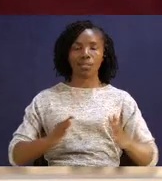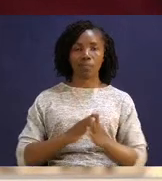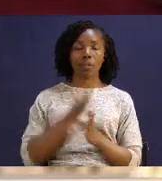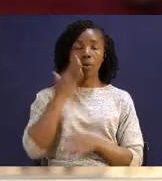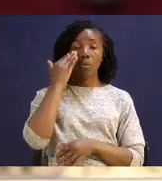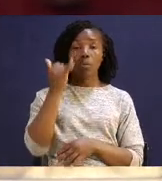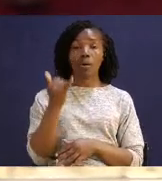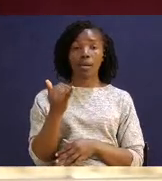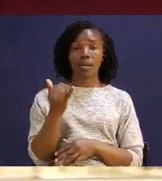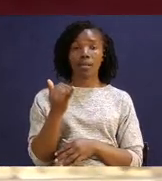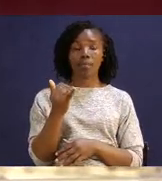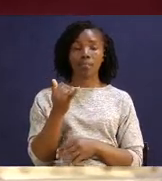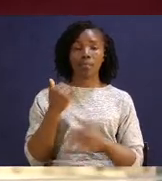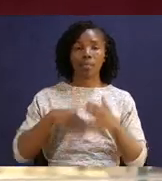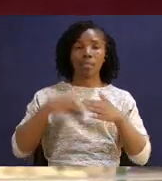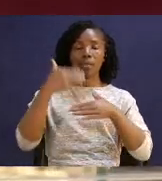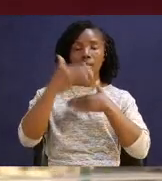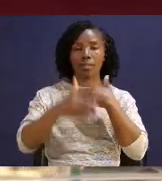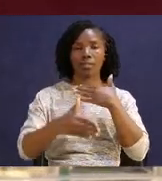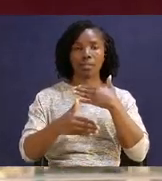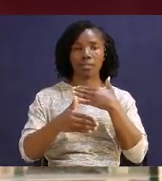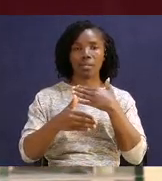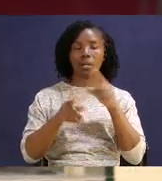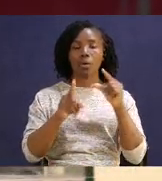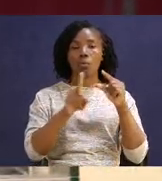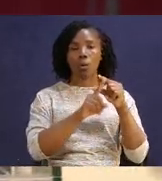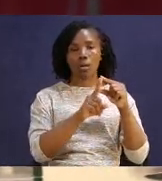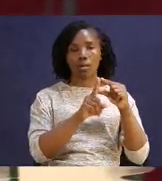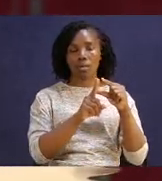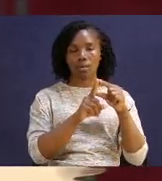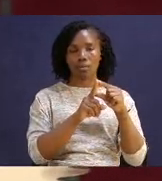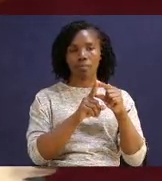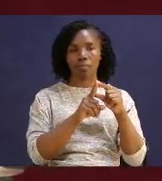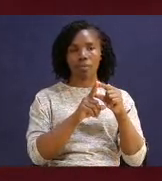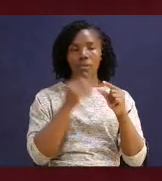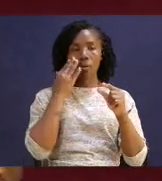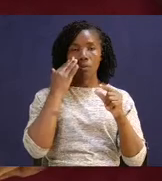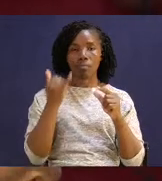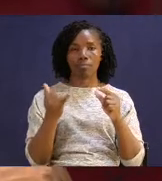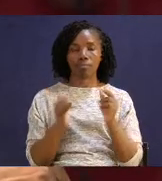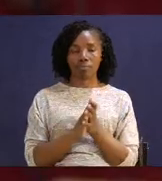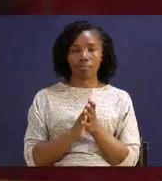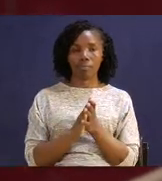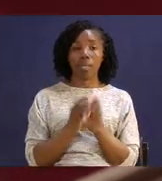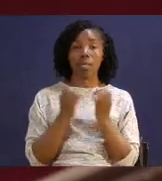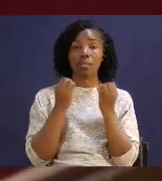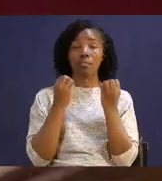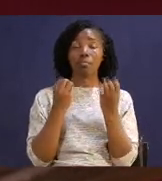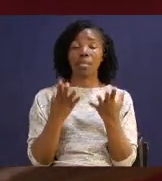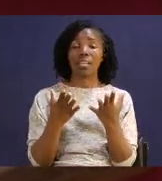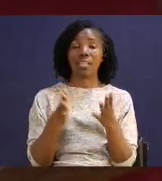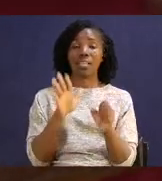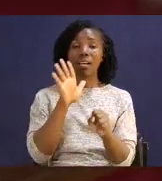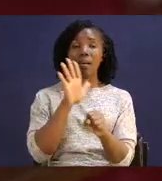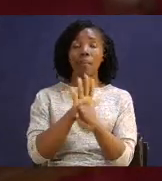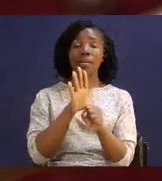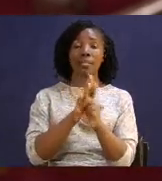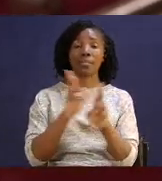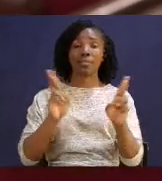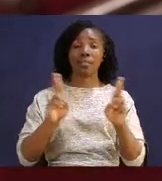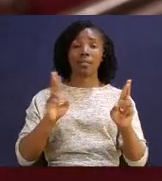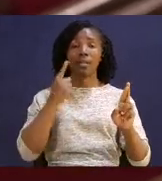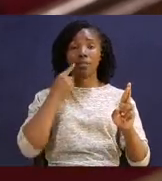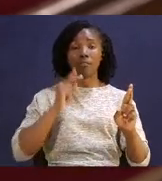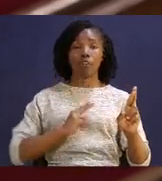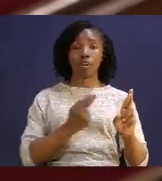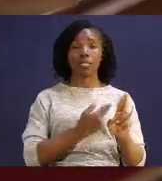Because now this is what is taking me to the next statement. Because there's so much abundance ready for us,